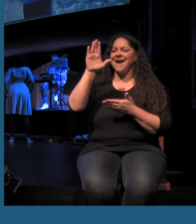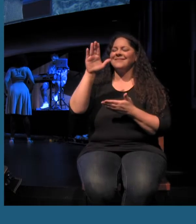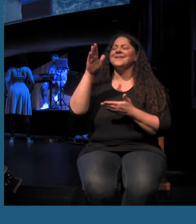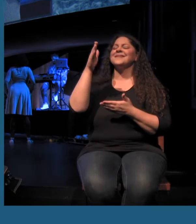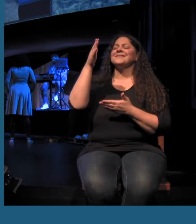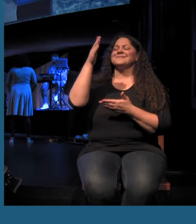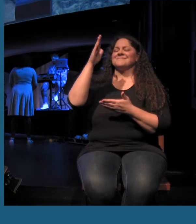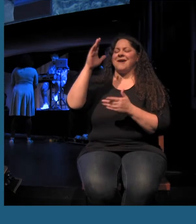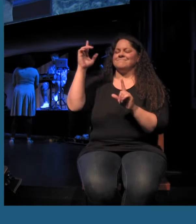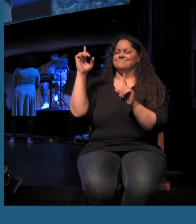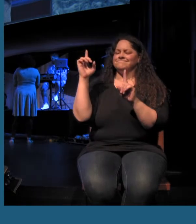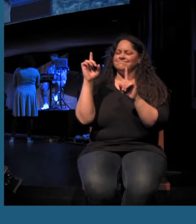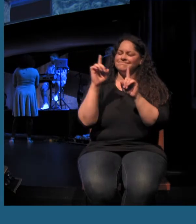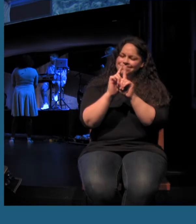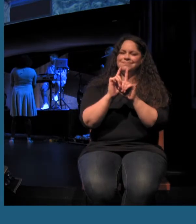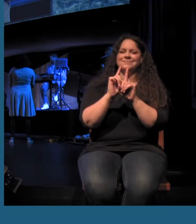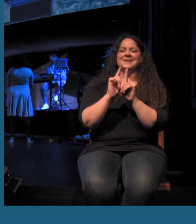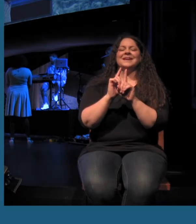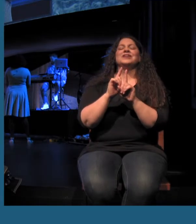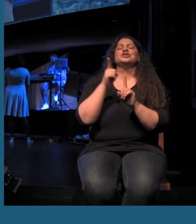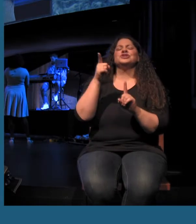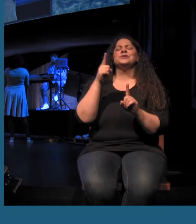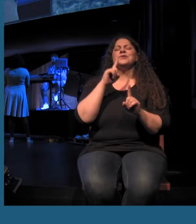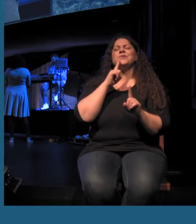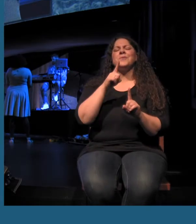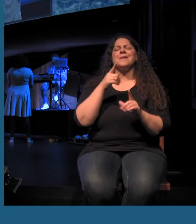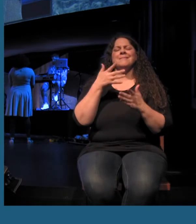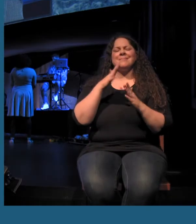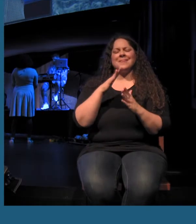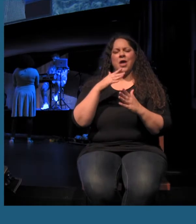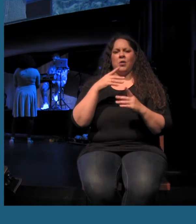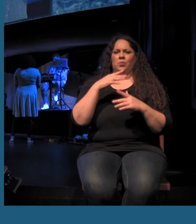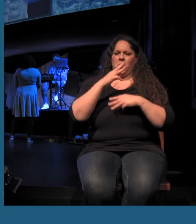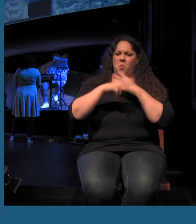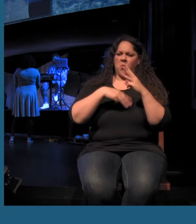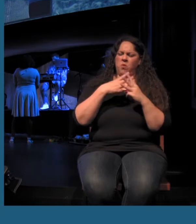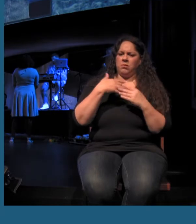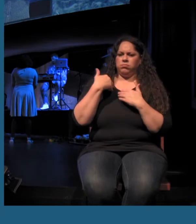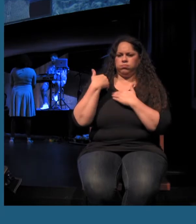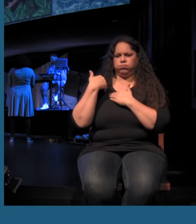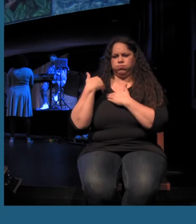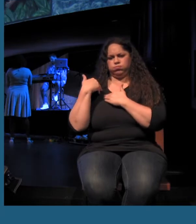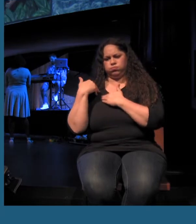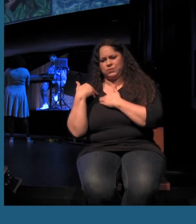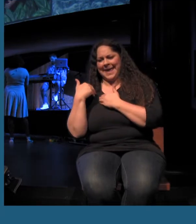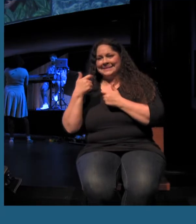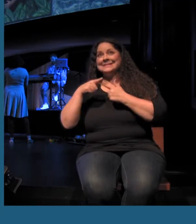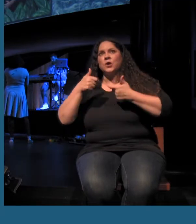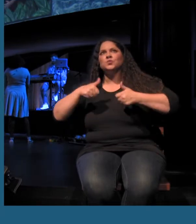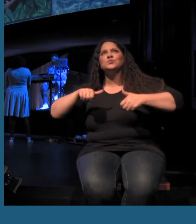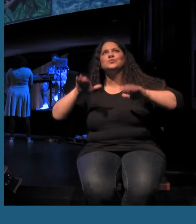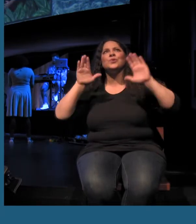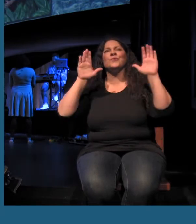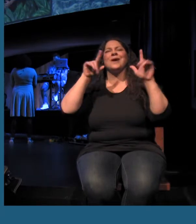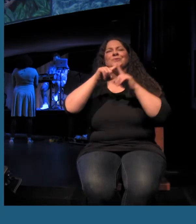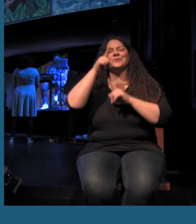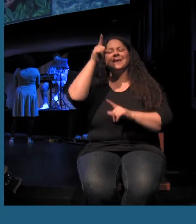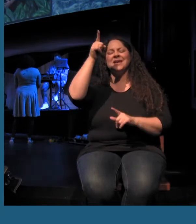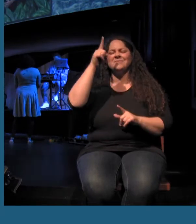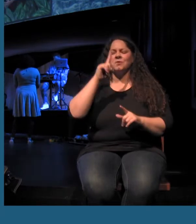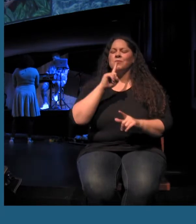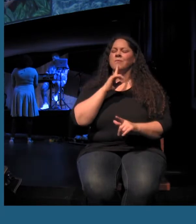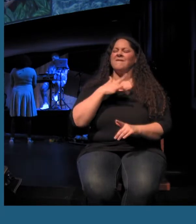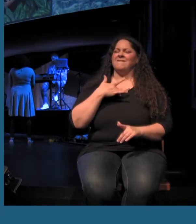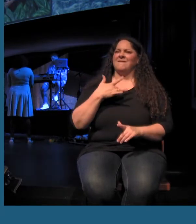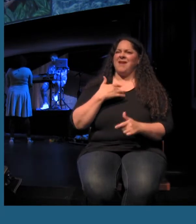After some time, she allowed the weight of the world to weigh on her instead of giving it to him. and that was such a mistake. Her life felt so